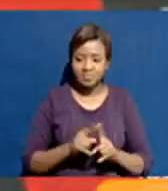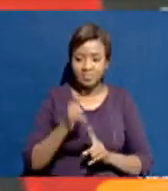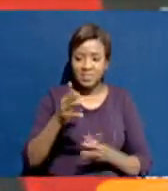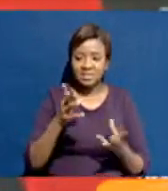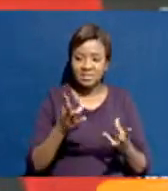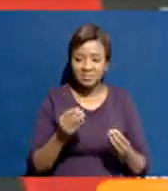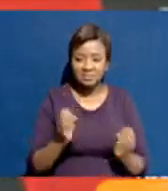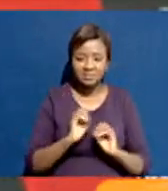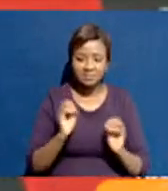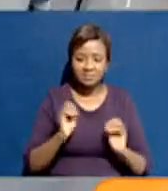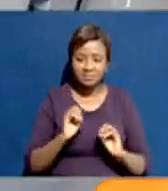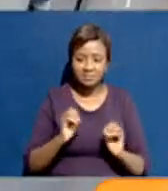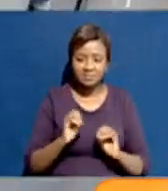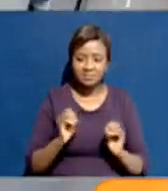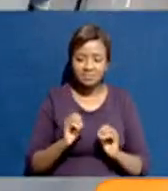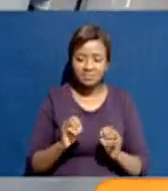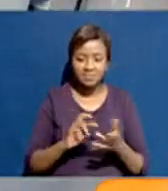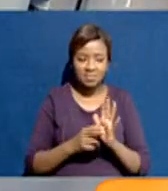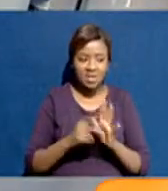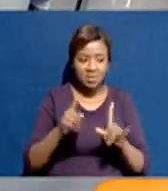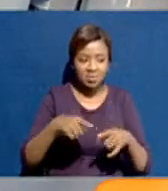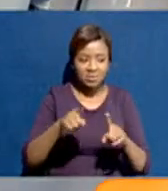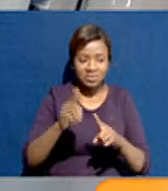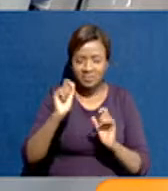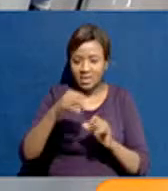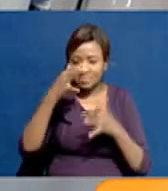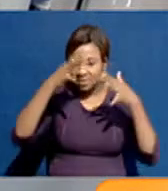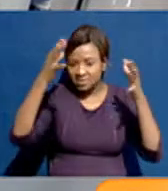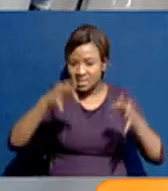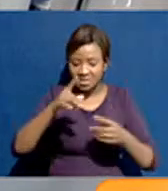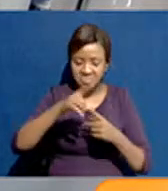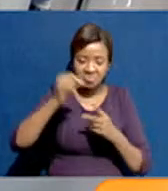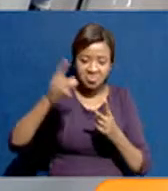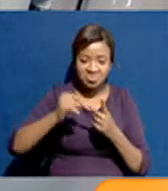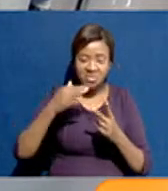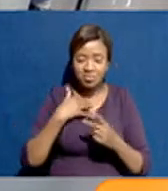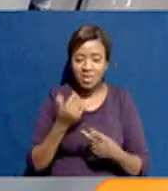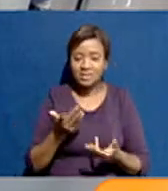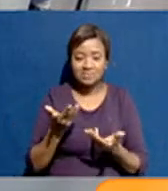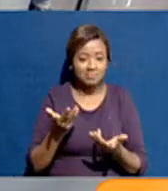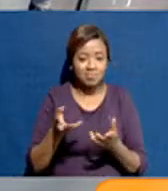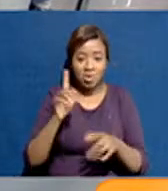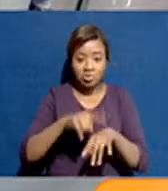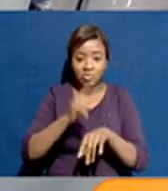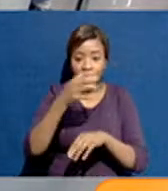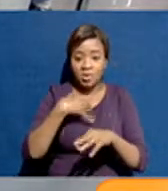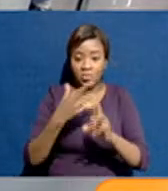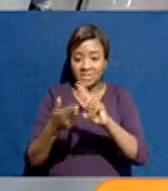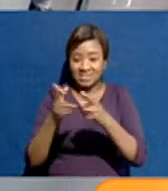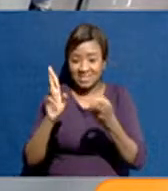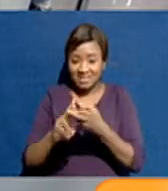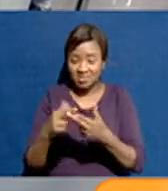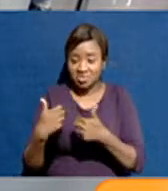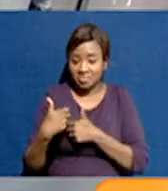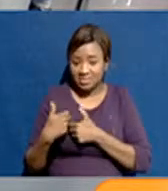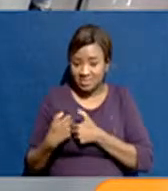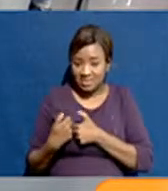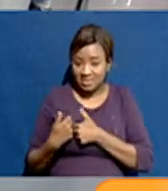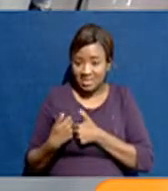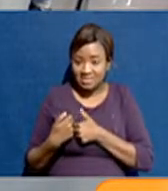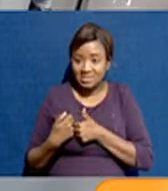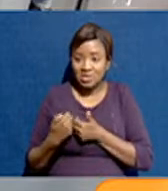not something you would choose over, especially when it now comes to relationships. When you want to get into a relationship, you have the